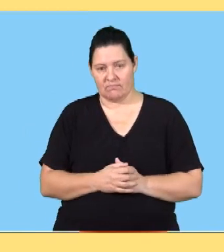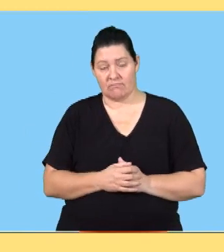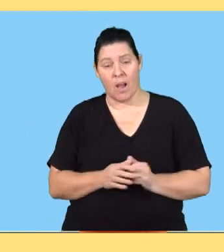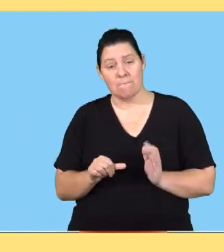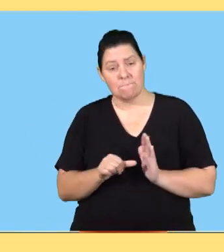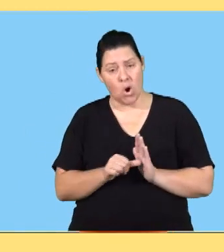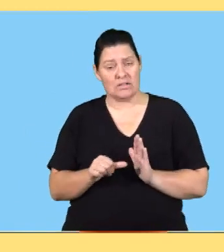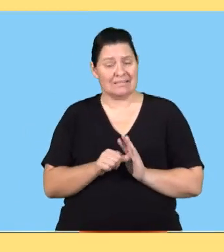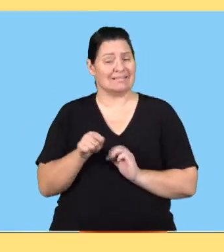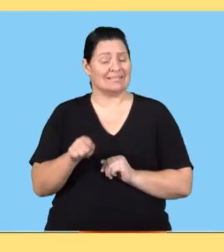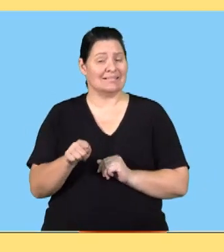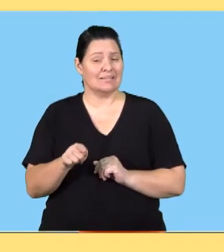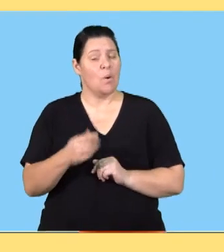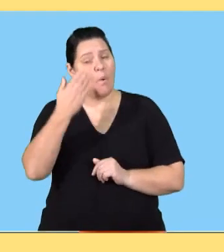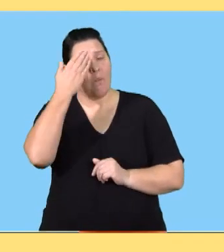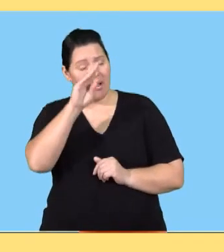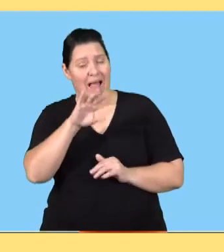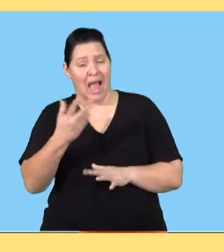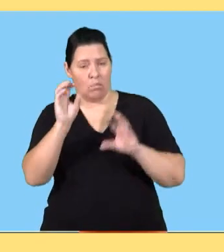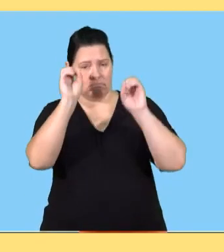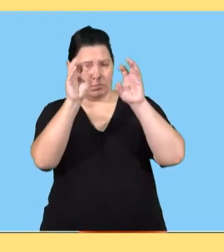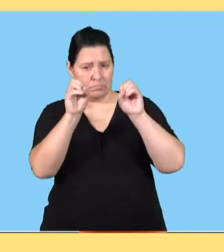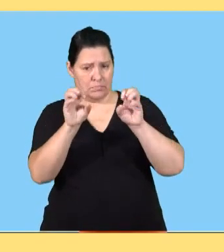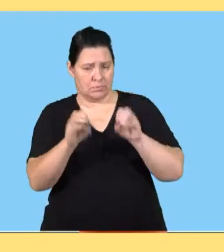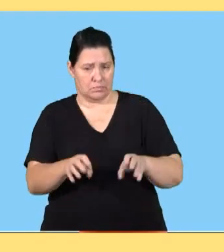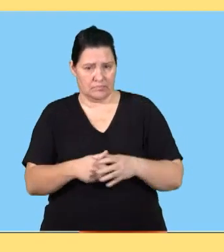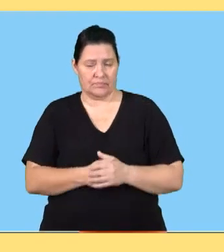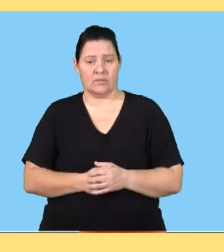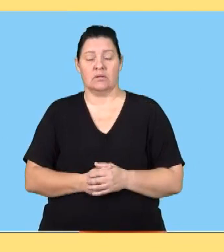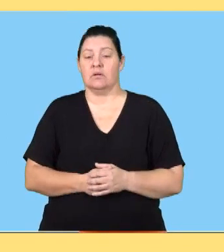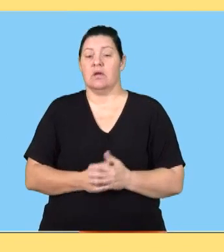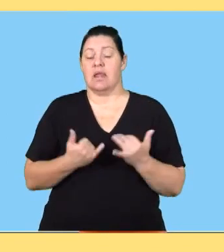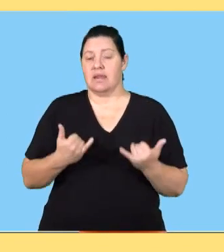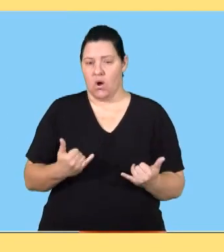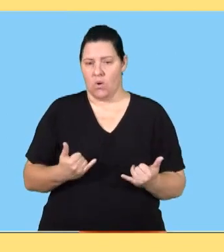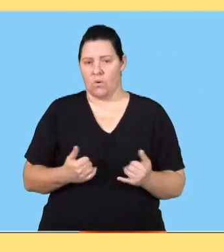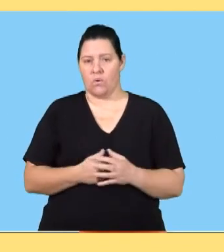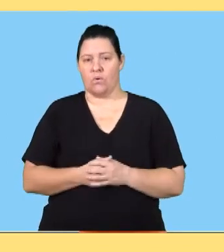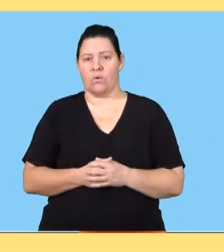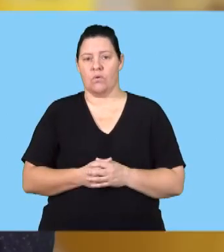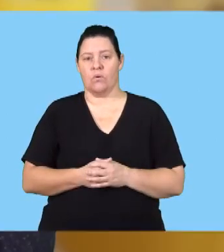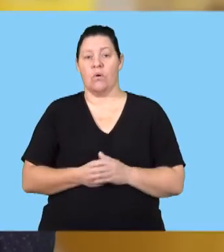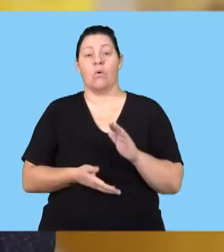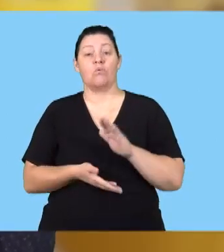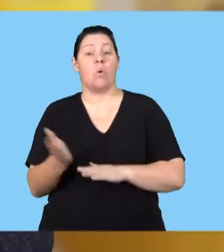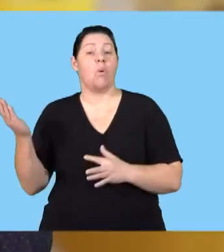CAJ. Very important, dear learners, that you know how to do this. Now, we're going to quickly